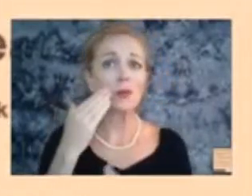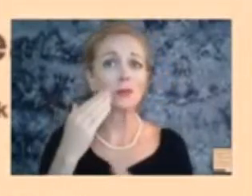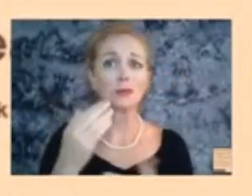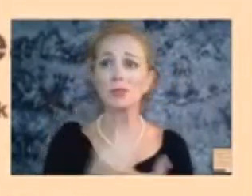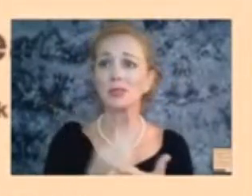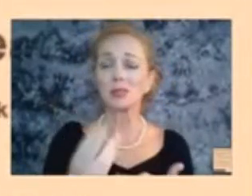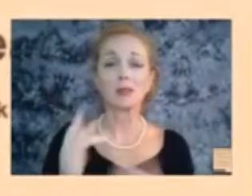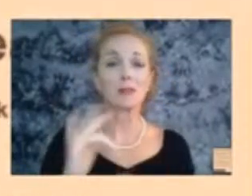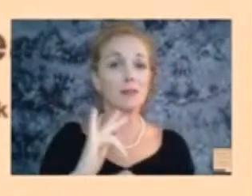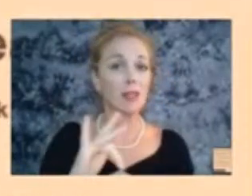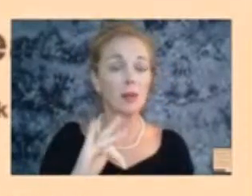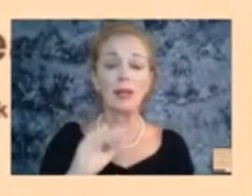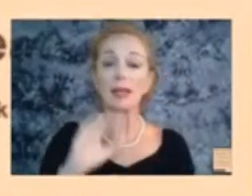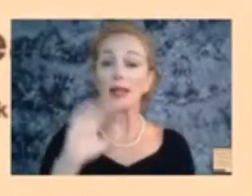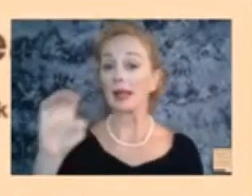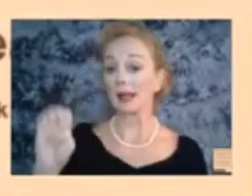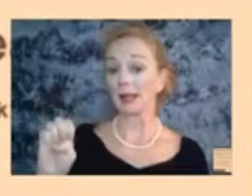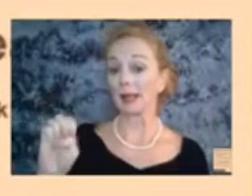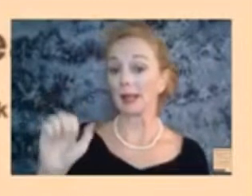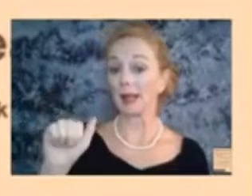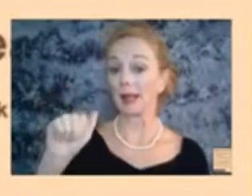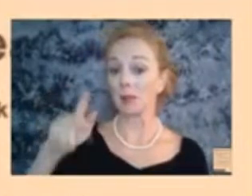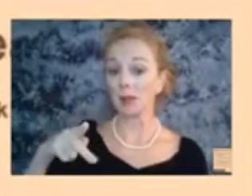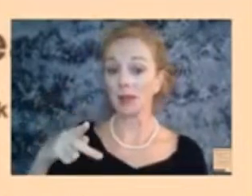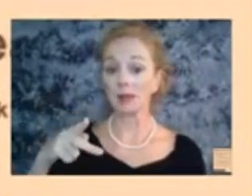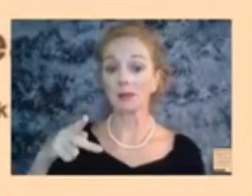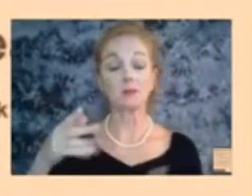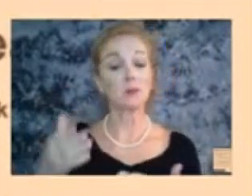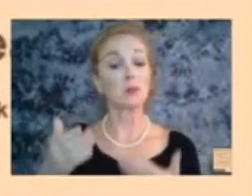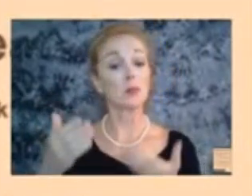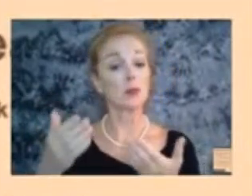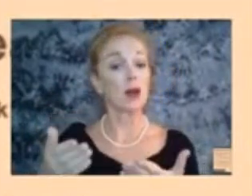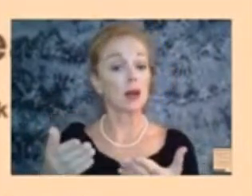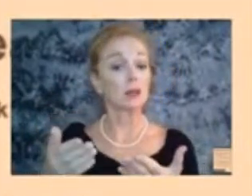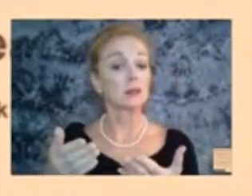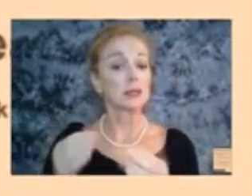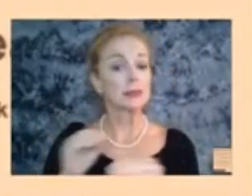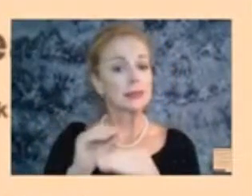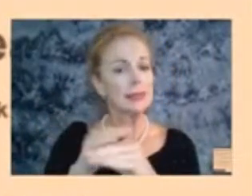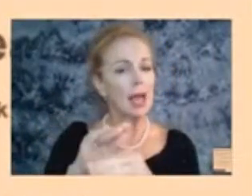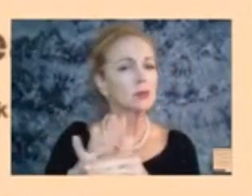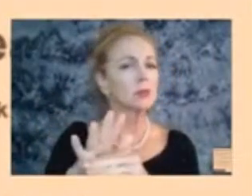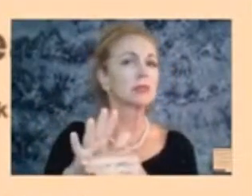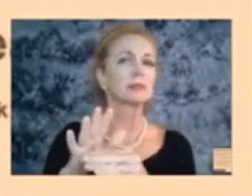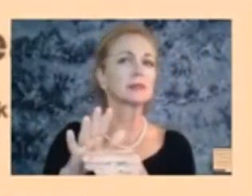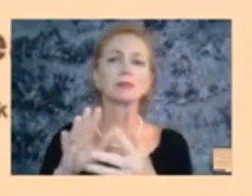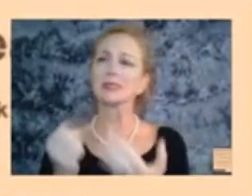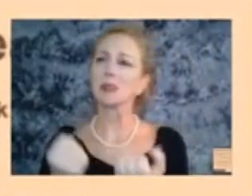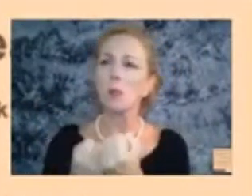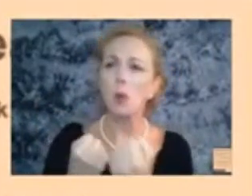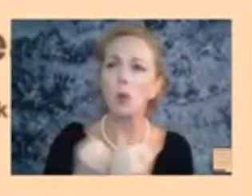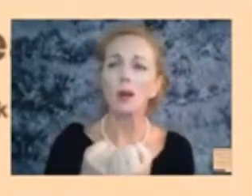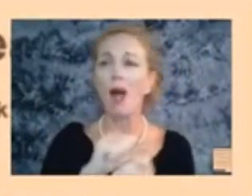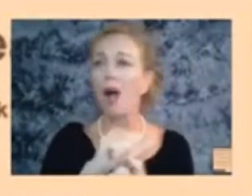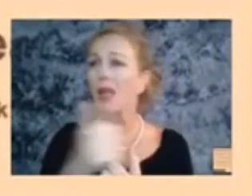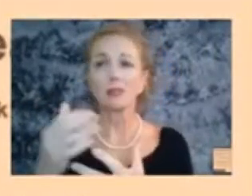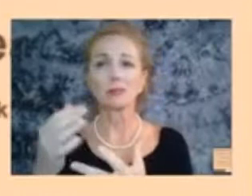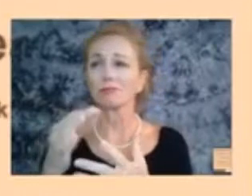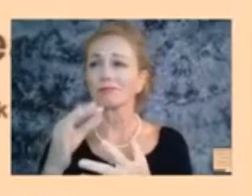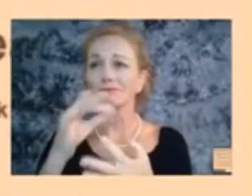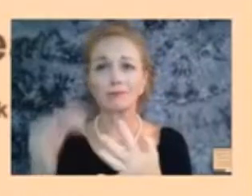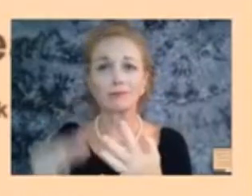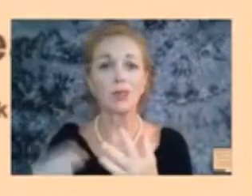EAP there to provide counseling and support, there are also a number of other benefits that are available through that program, including reduced costs